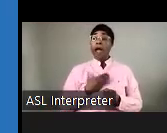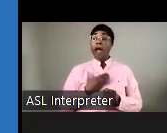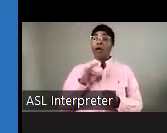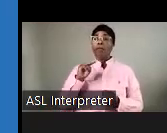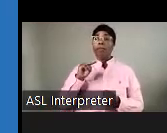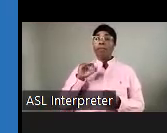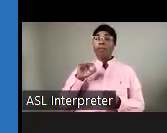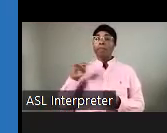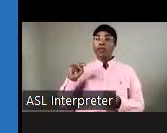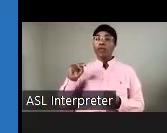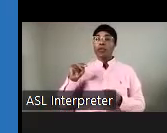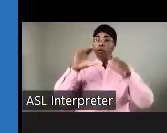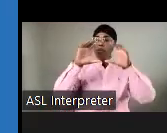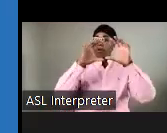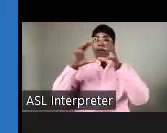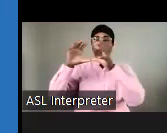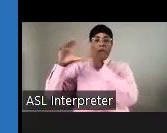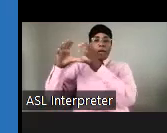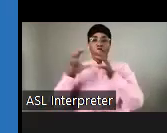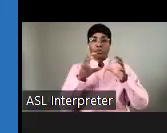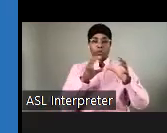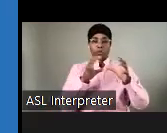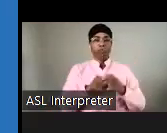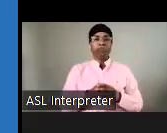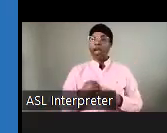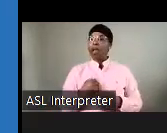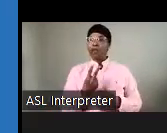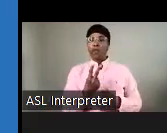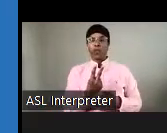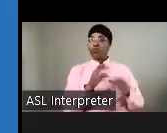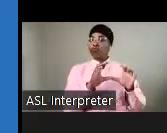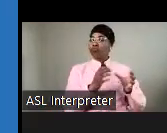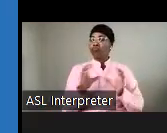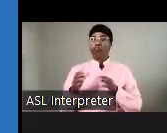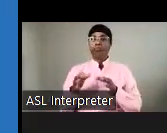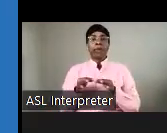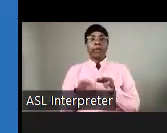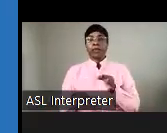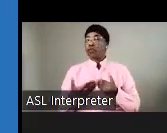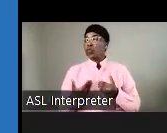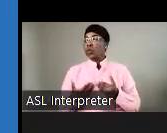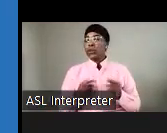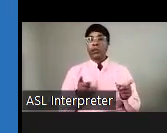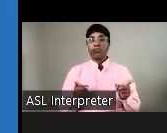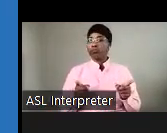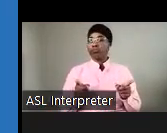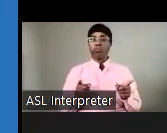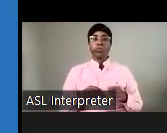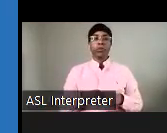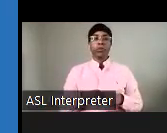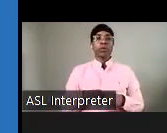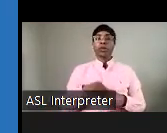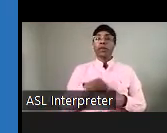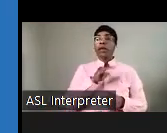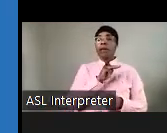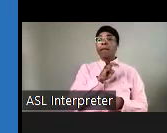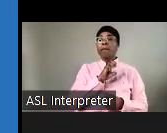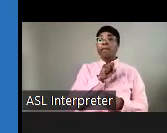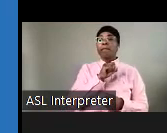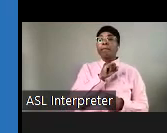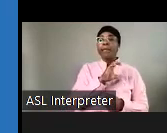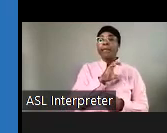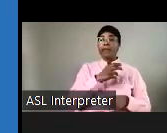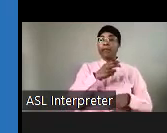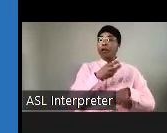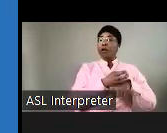broke it down into two categories, you know, just to make things as simple as possible. In the mesic hardwood native plant communities, we're just saying